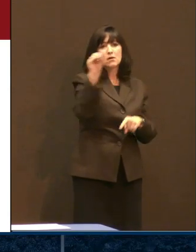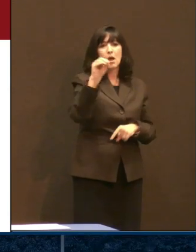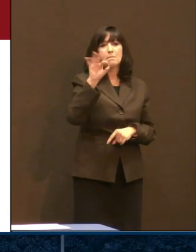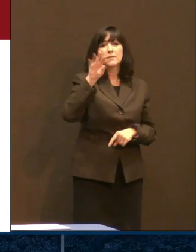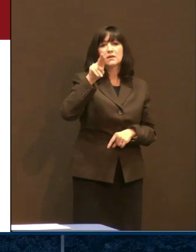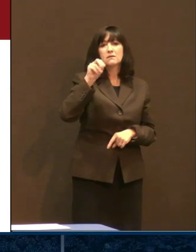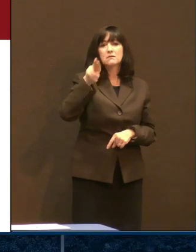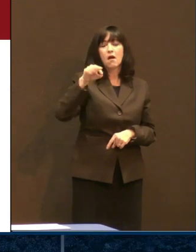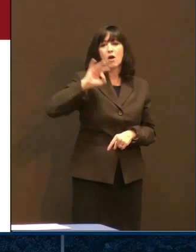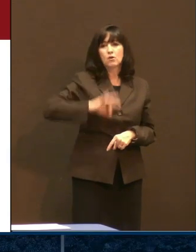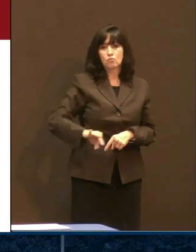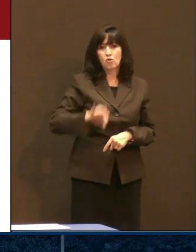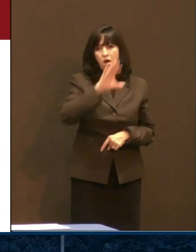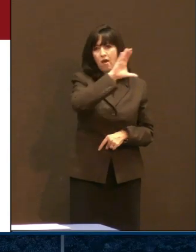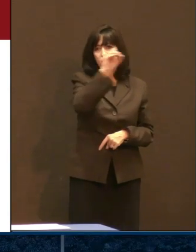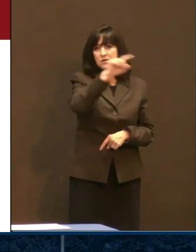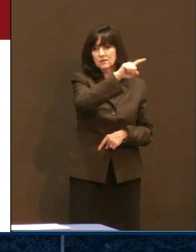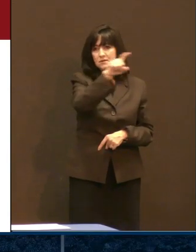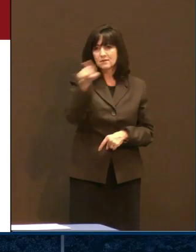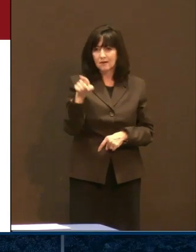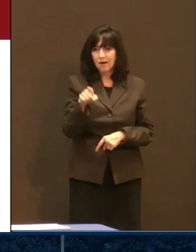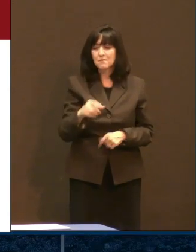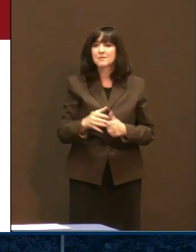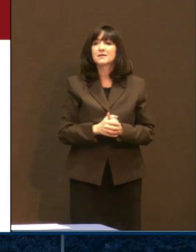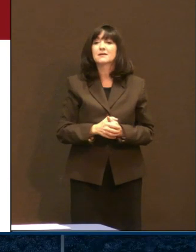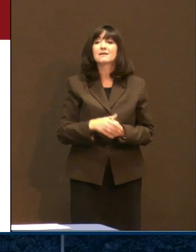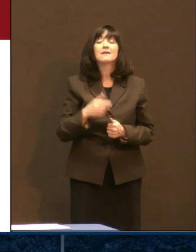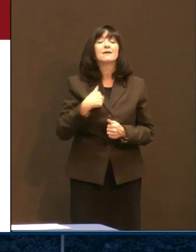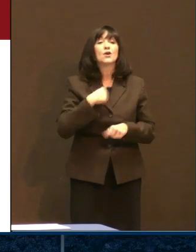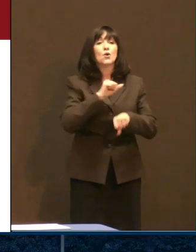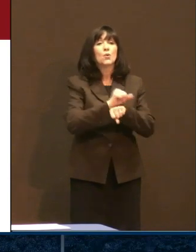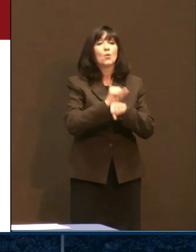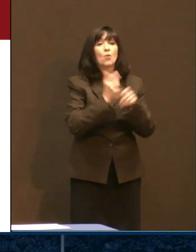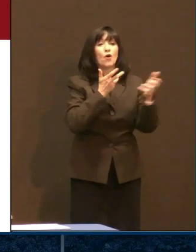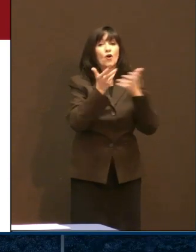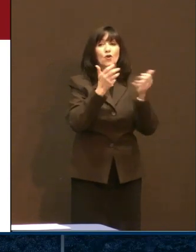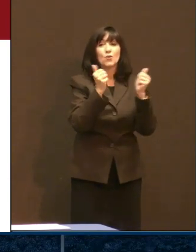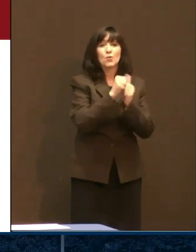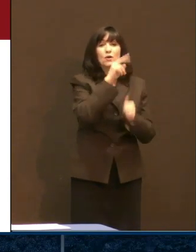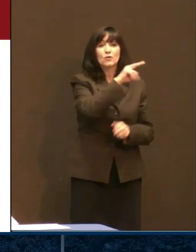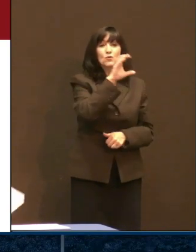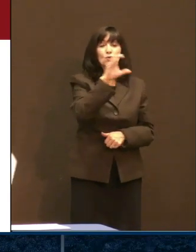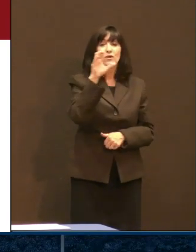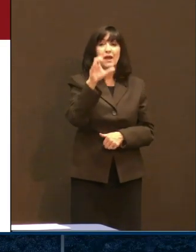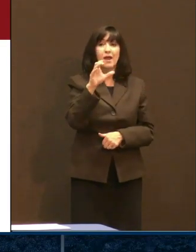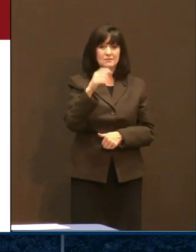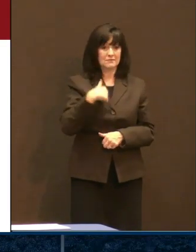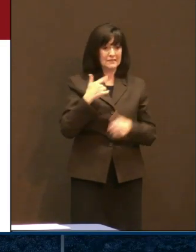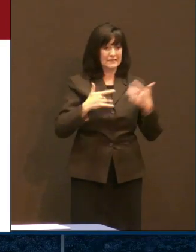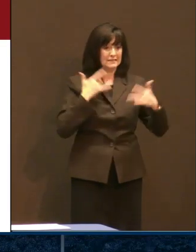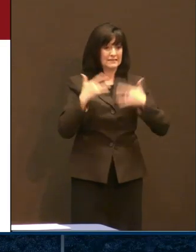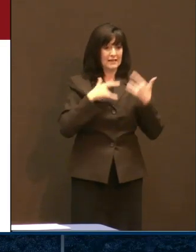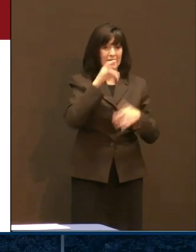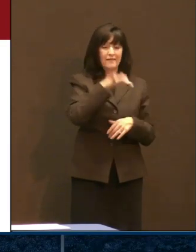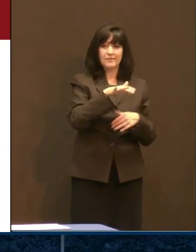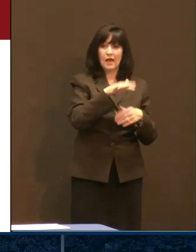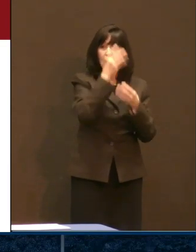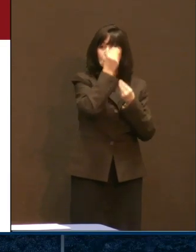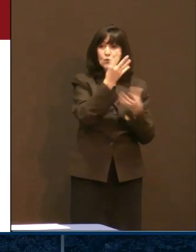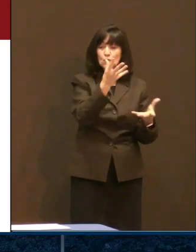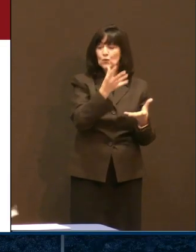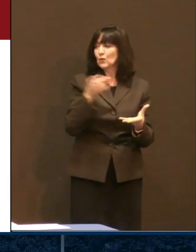Rattay stole a little bit of my thunder with what we're working on with Newcastle County, but it is very, very good news here.